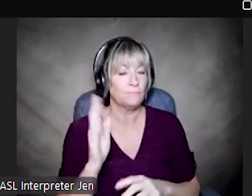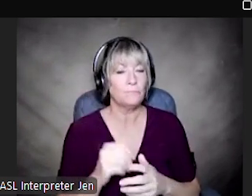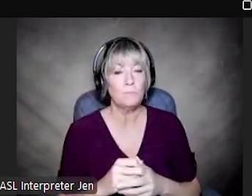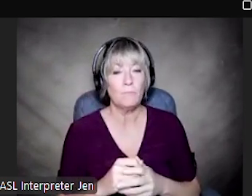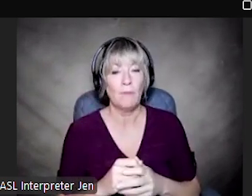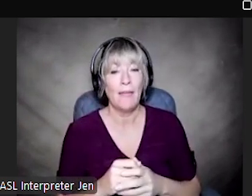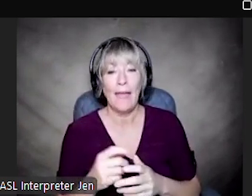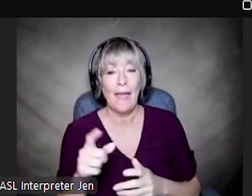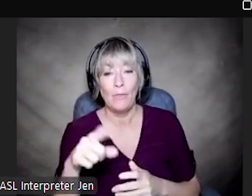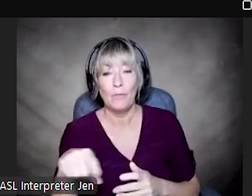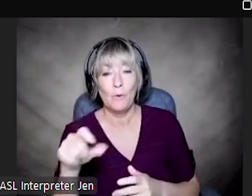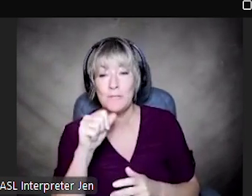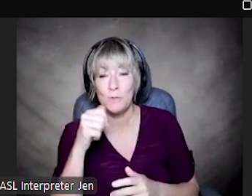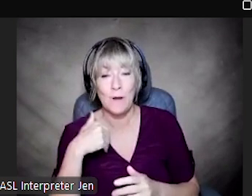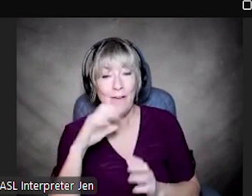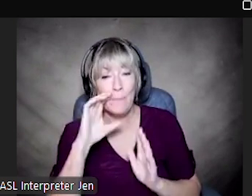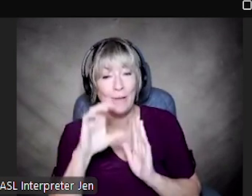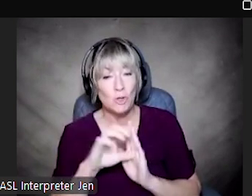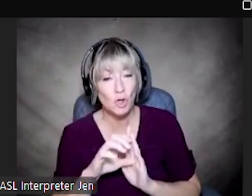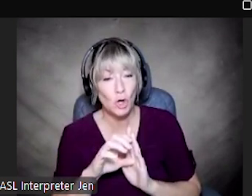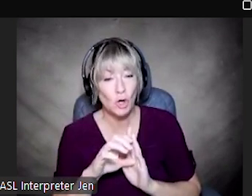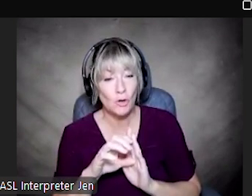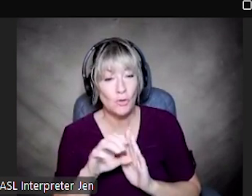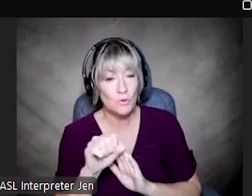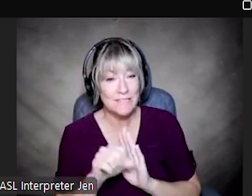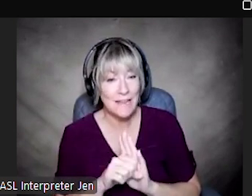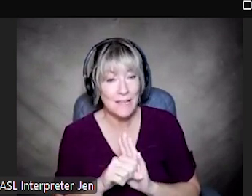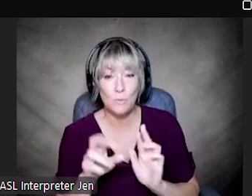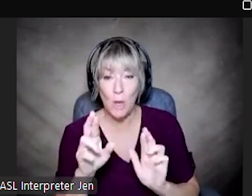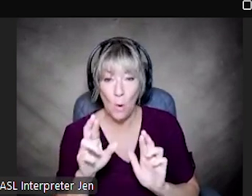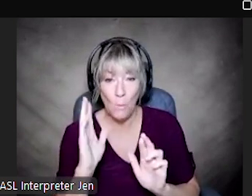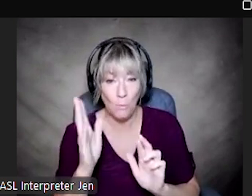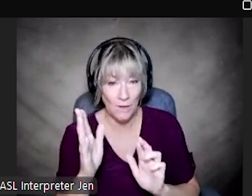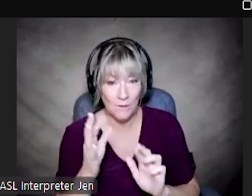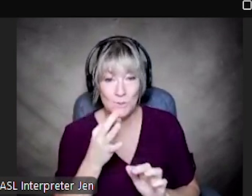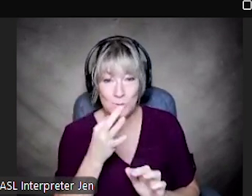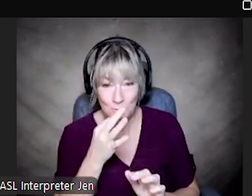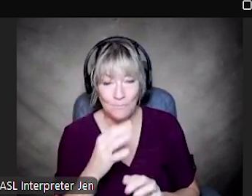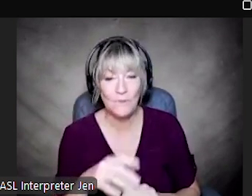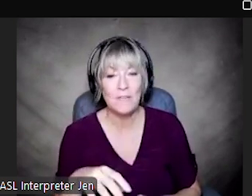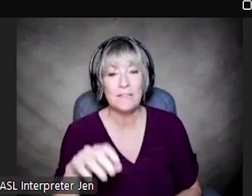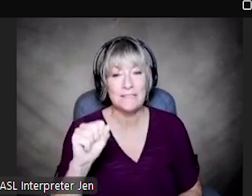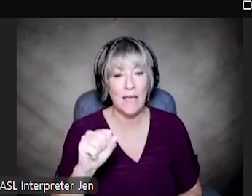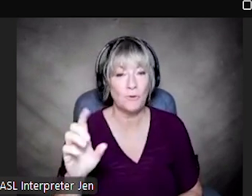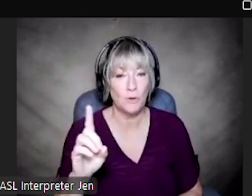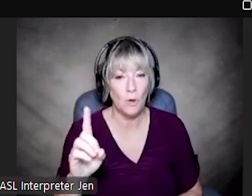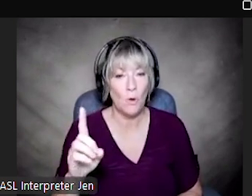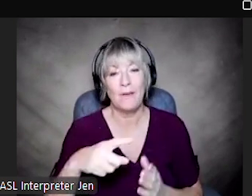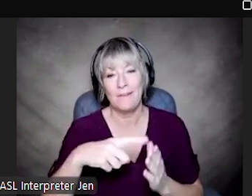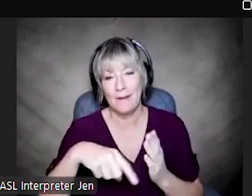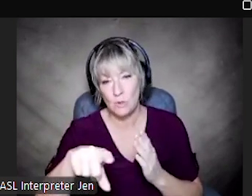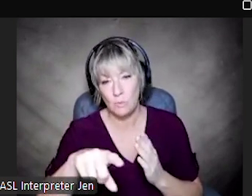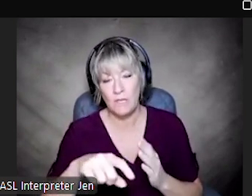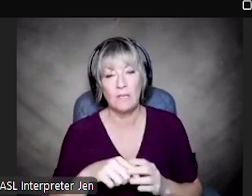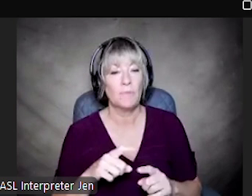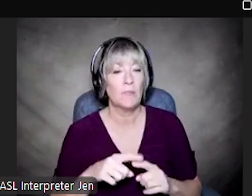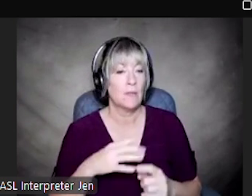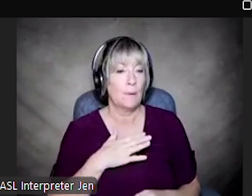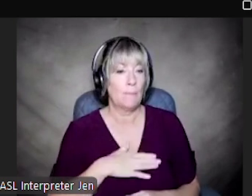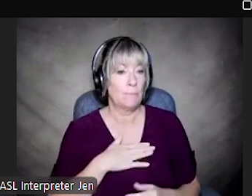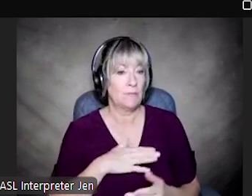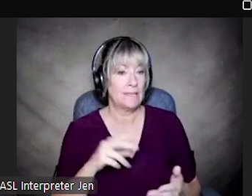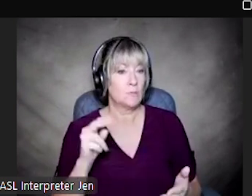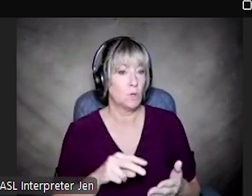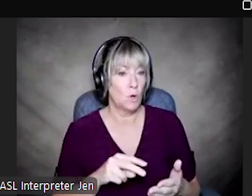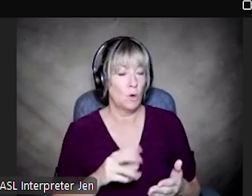that don't have a little picture in there, we hope come along. So South Dakota is next week, but please take a look,